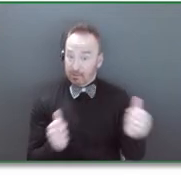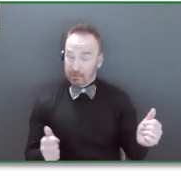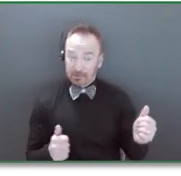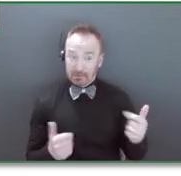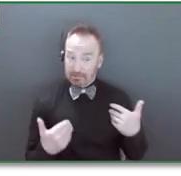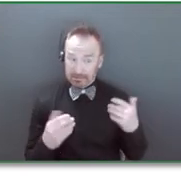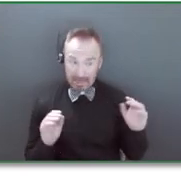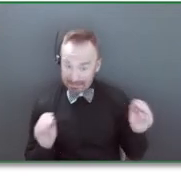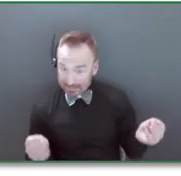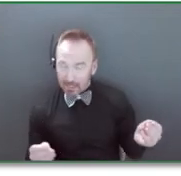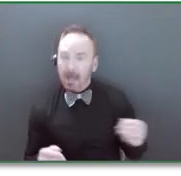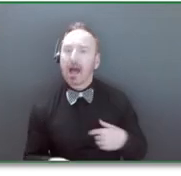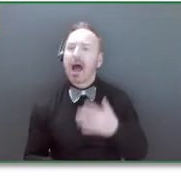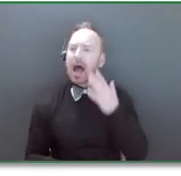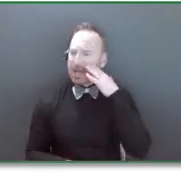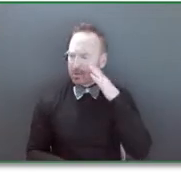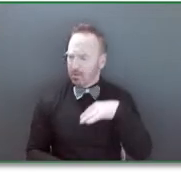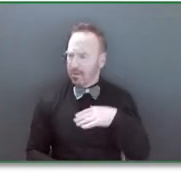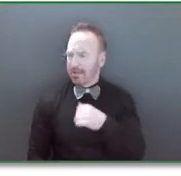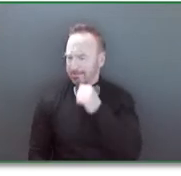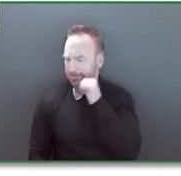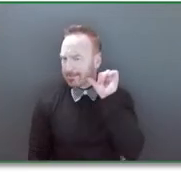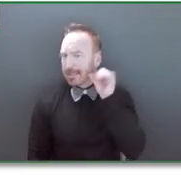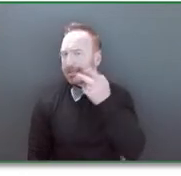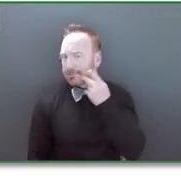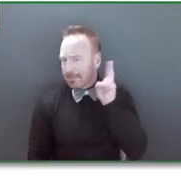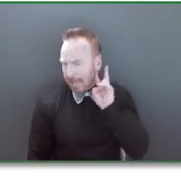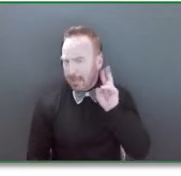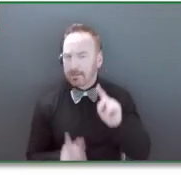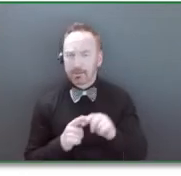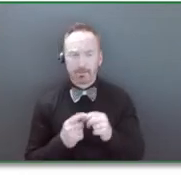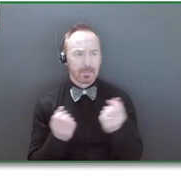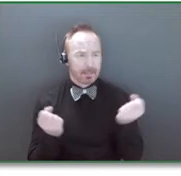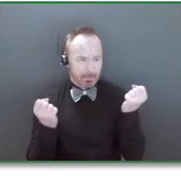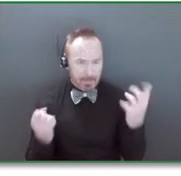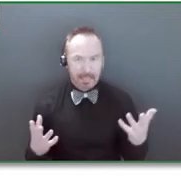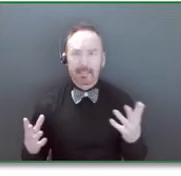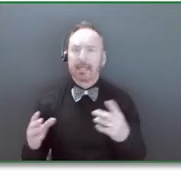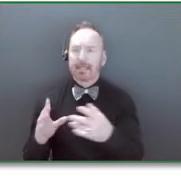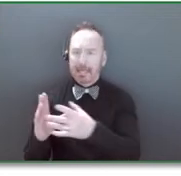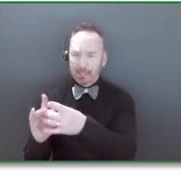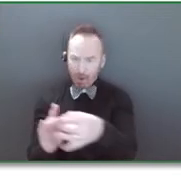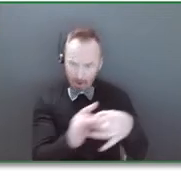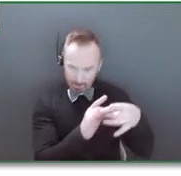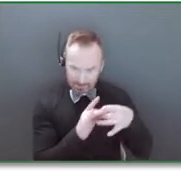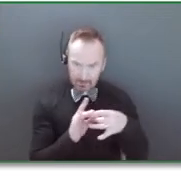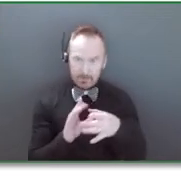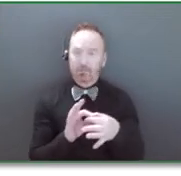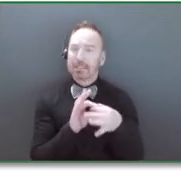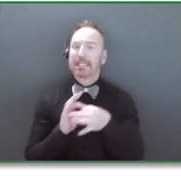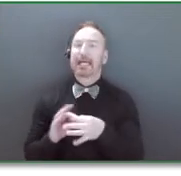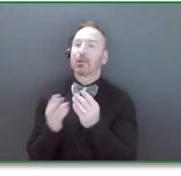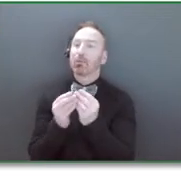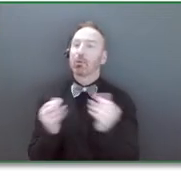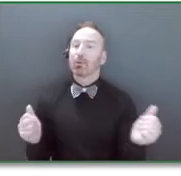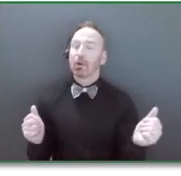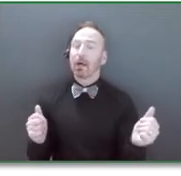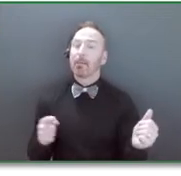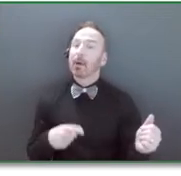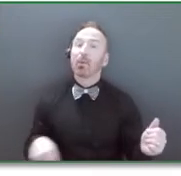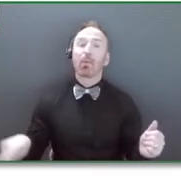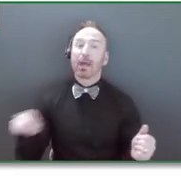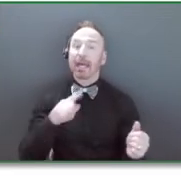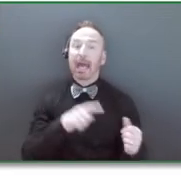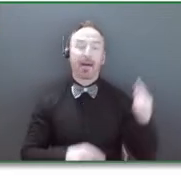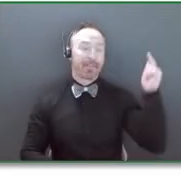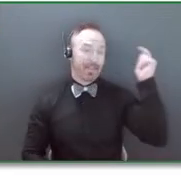have been many comments made around the solutions. To help everyone have a similar theoretical understanding, we briefly